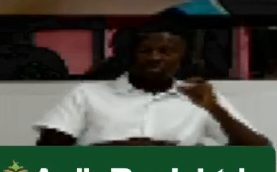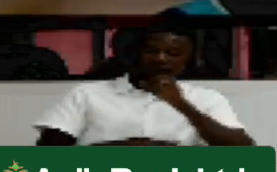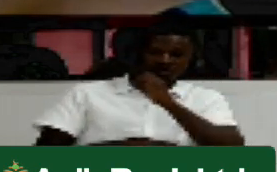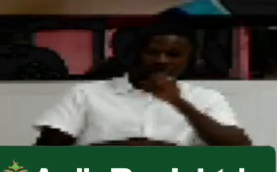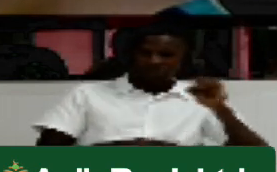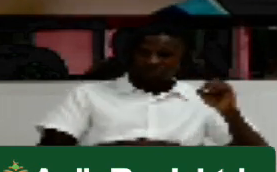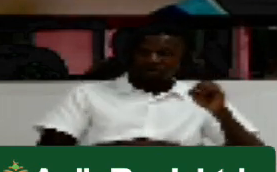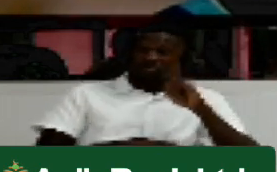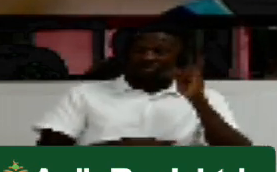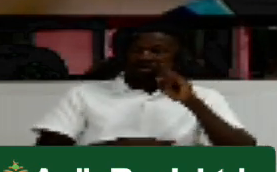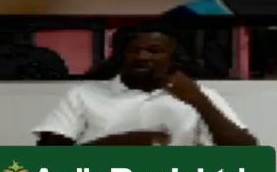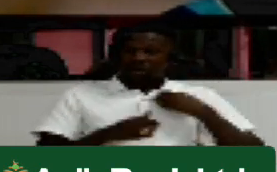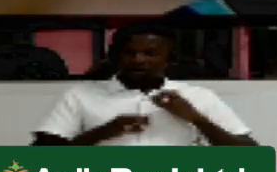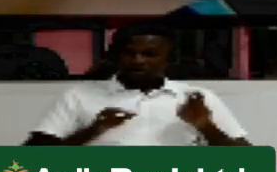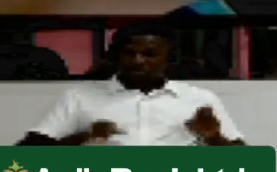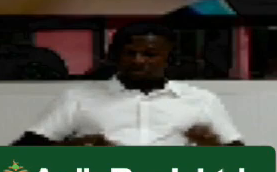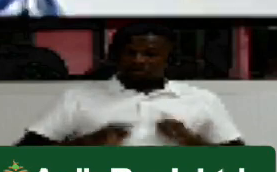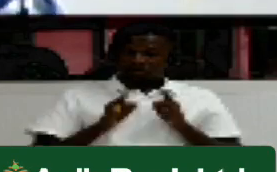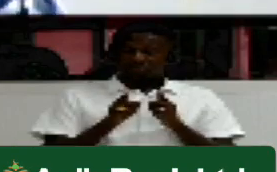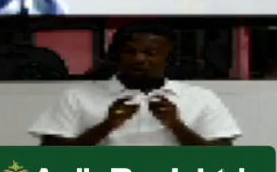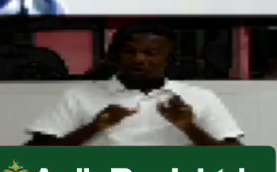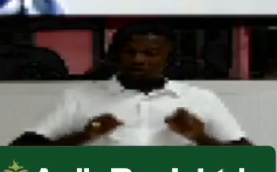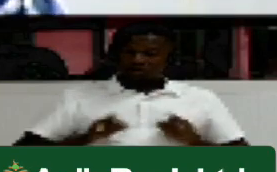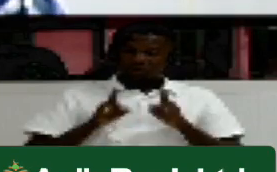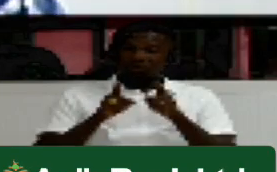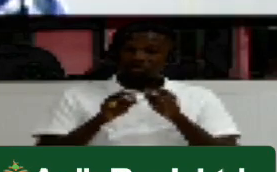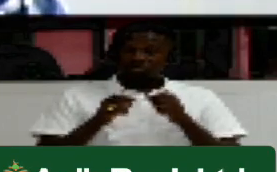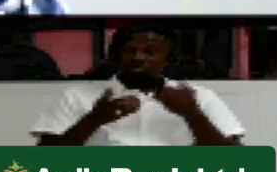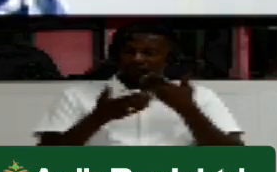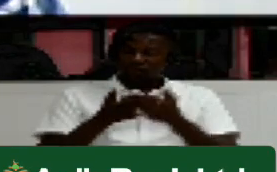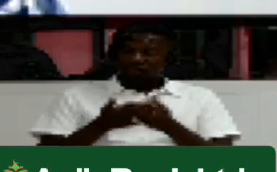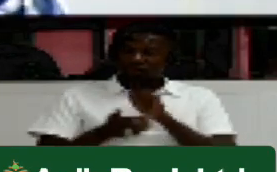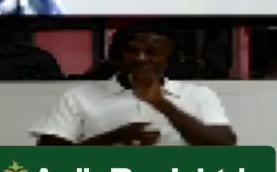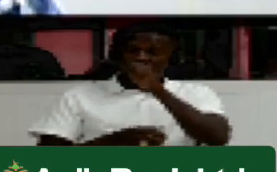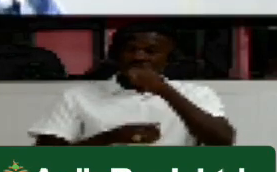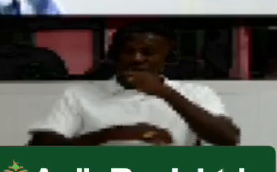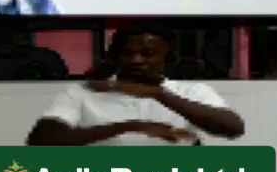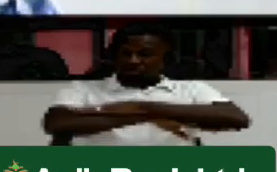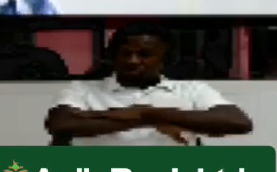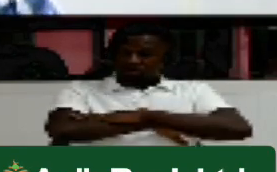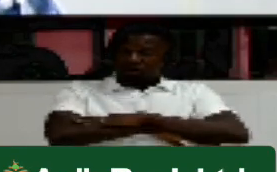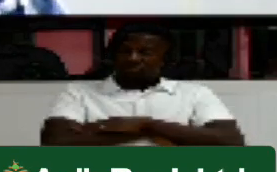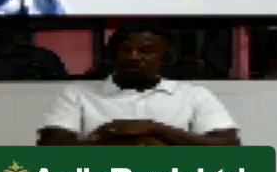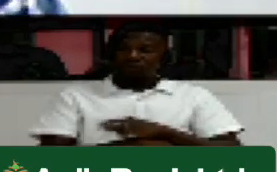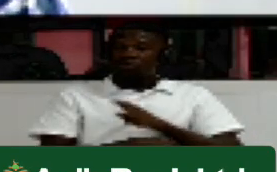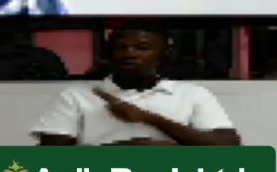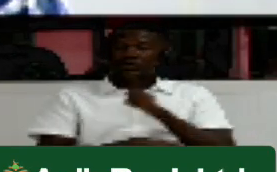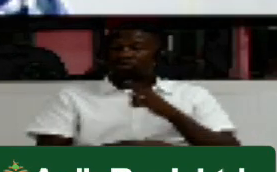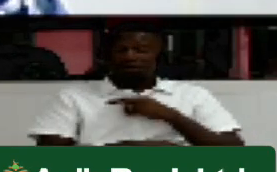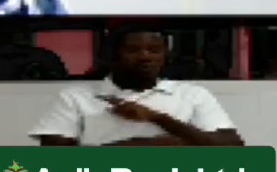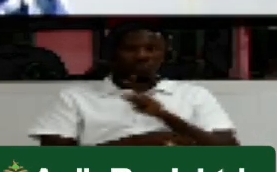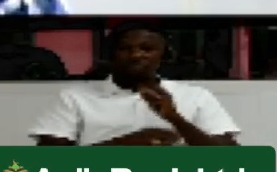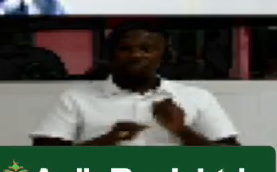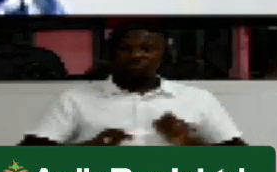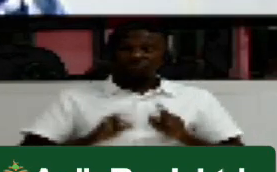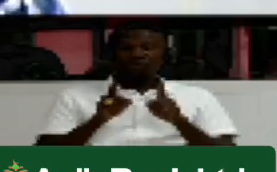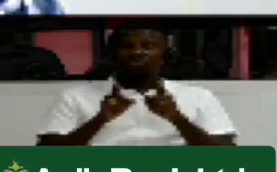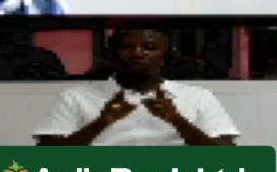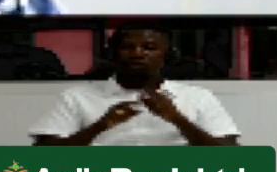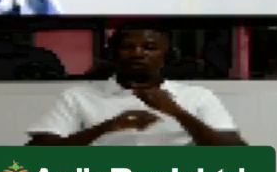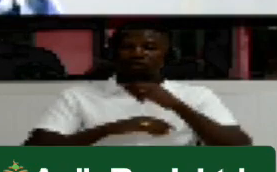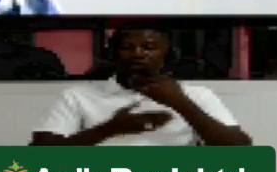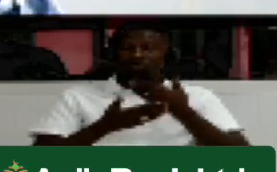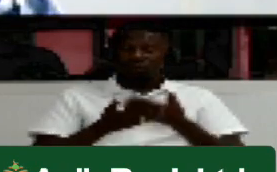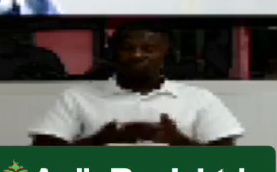to complete? No, I did not have an opportunity to complete. And since then, this